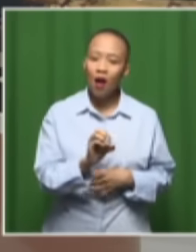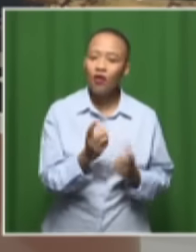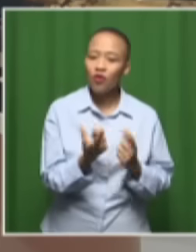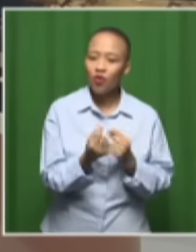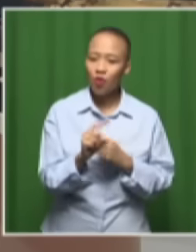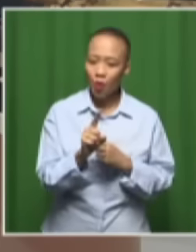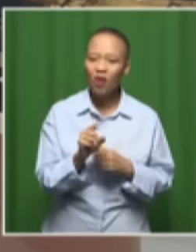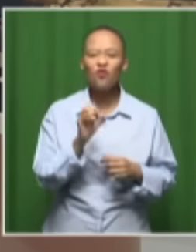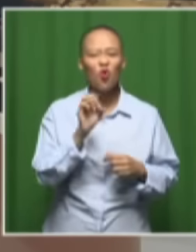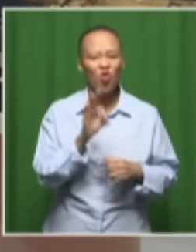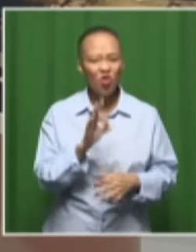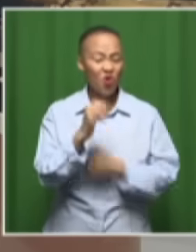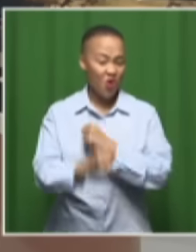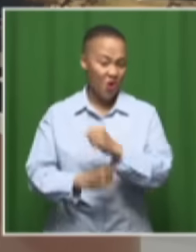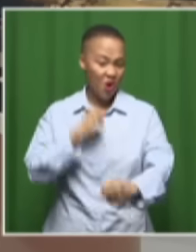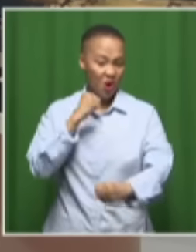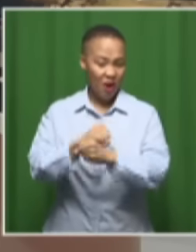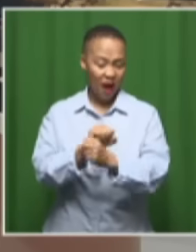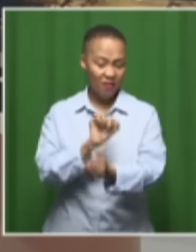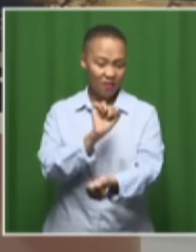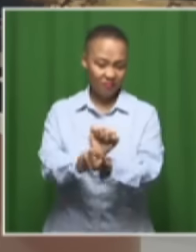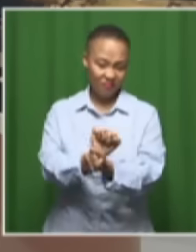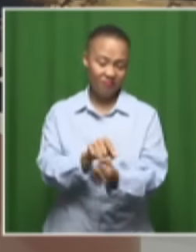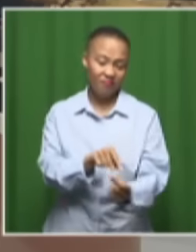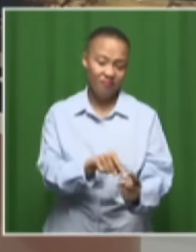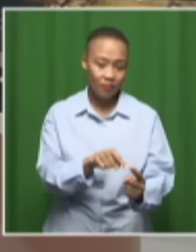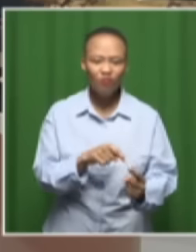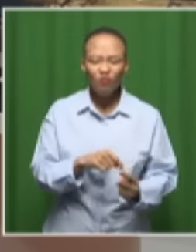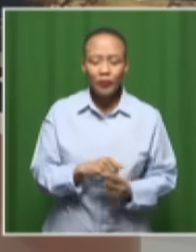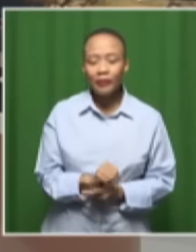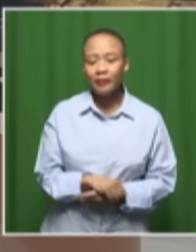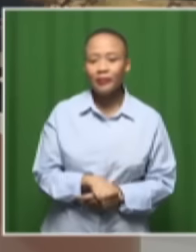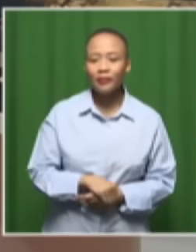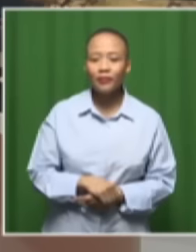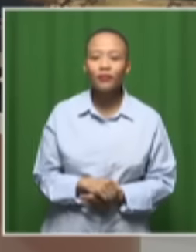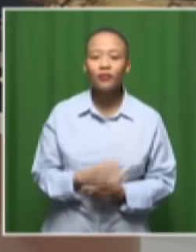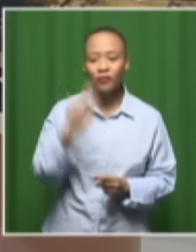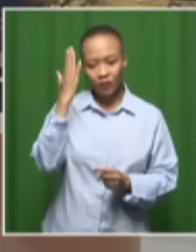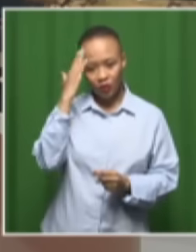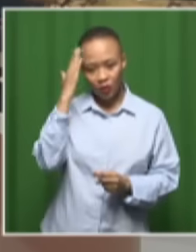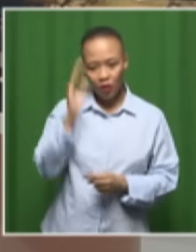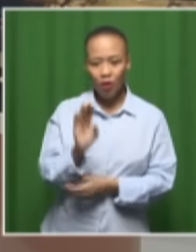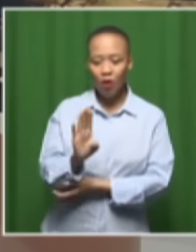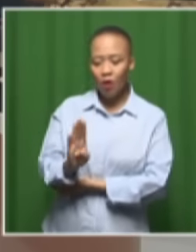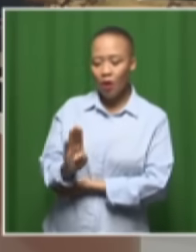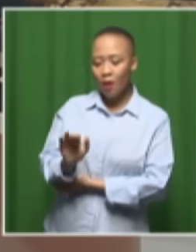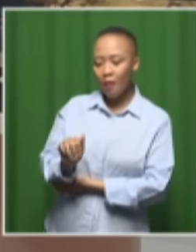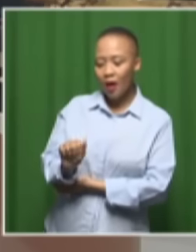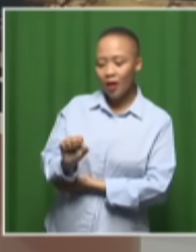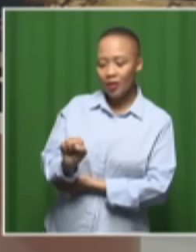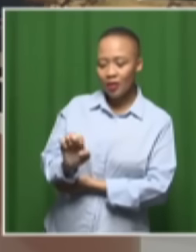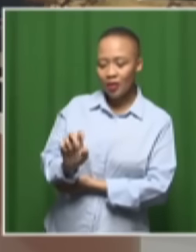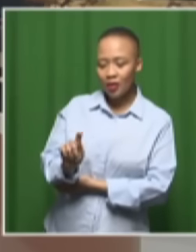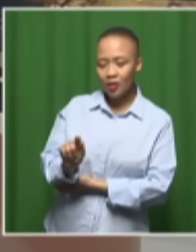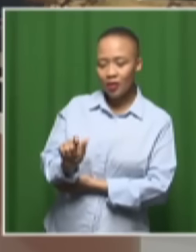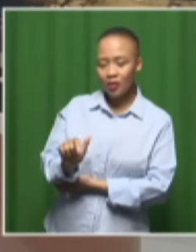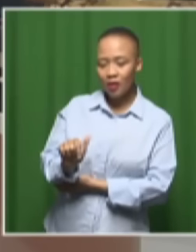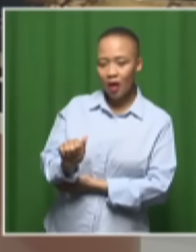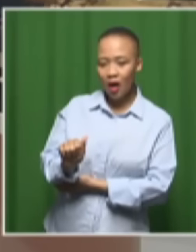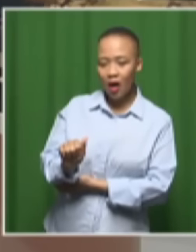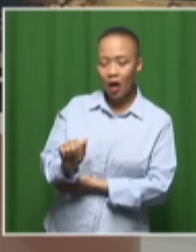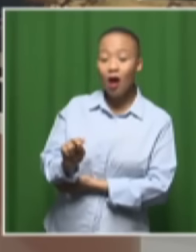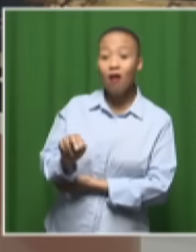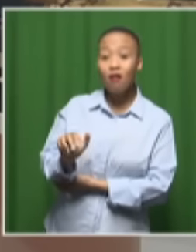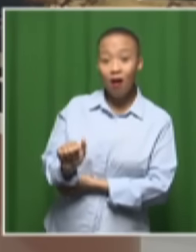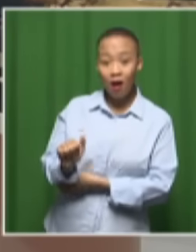3 years. Imagine. So you never know. And I know that, you know, Basitsani outside the courtroom gave a very, very